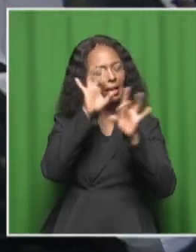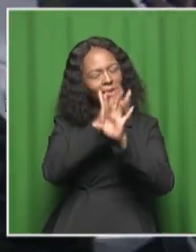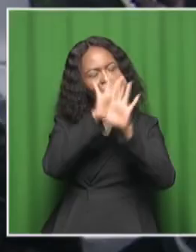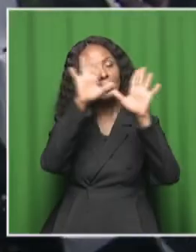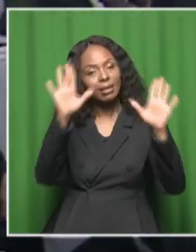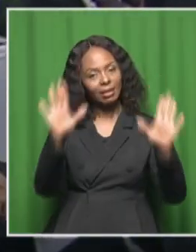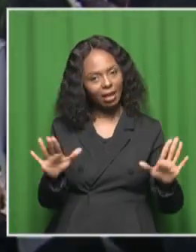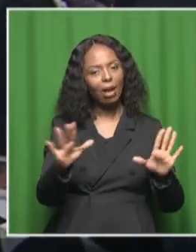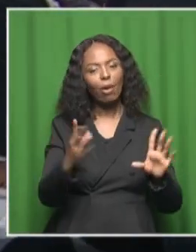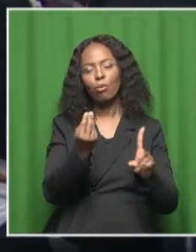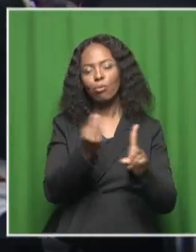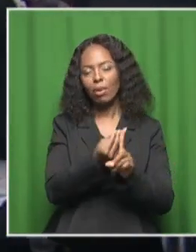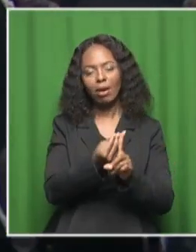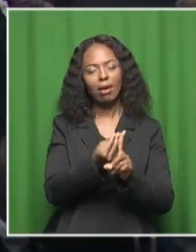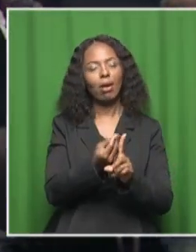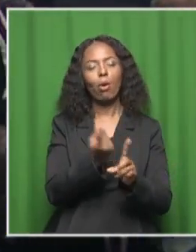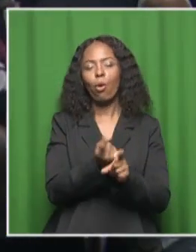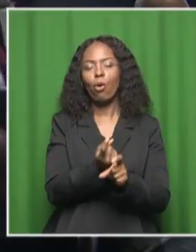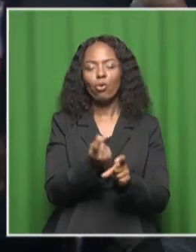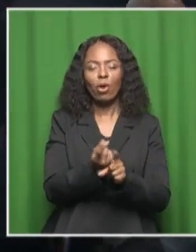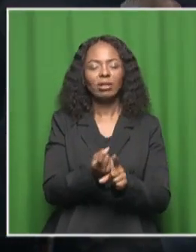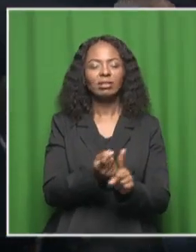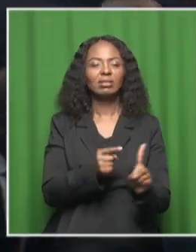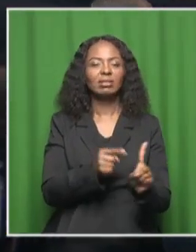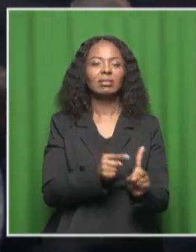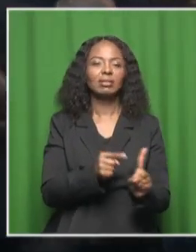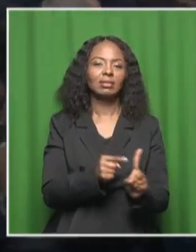making sure that he doesn't leave